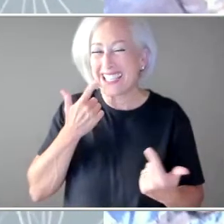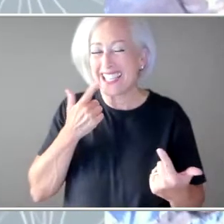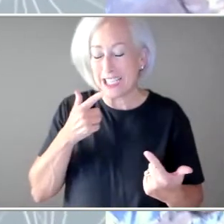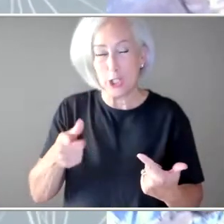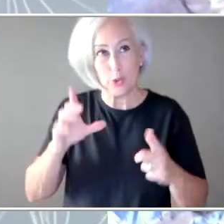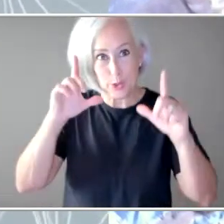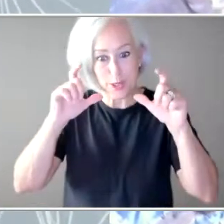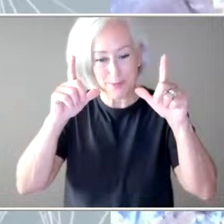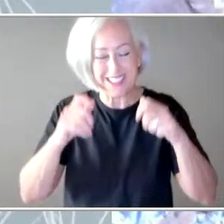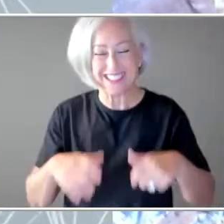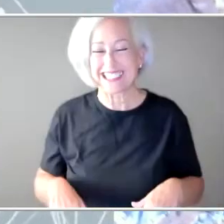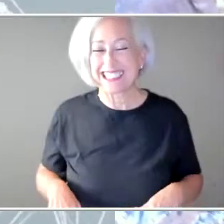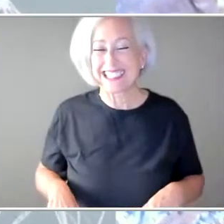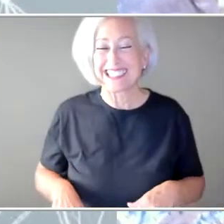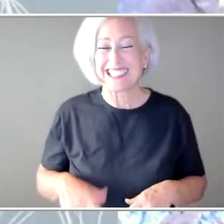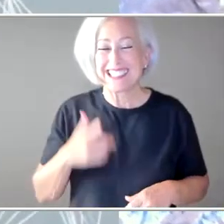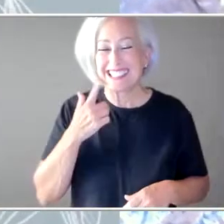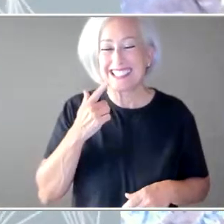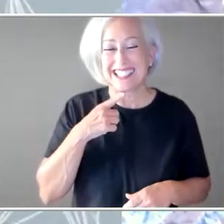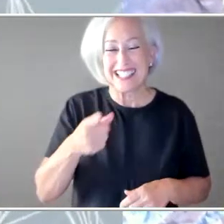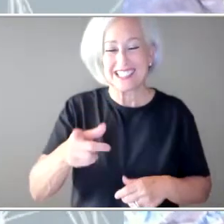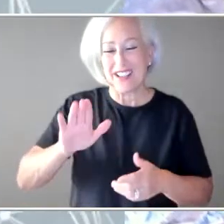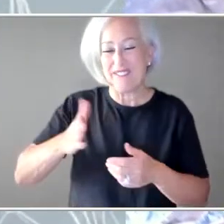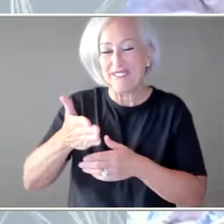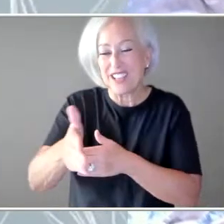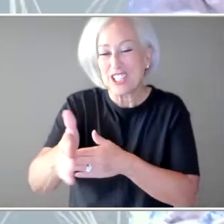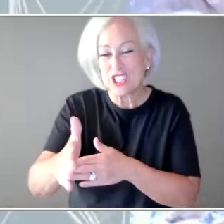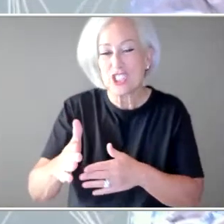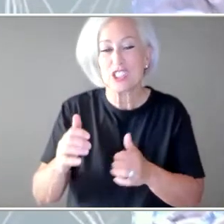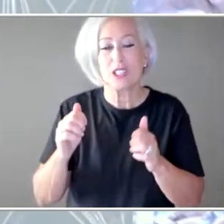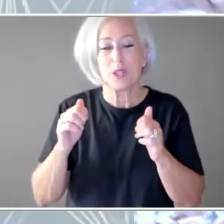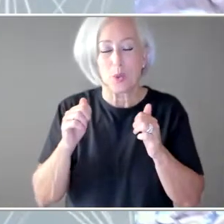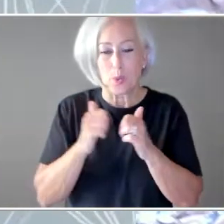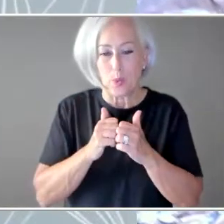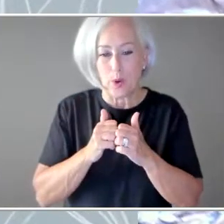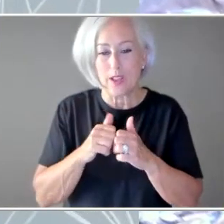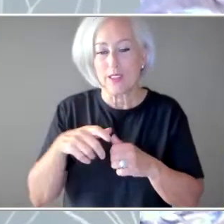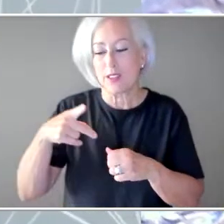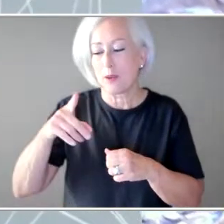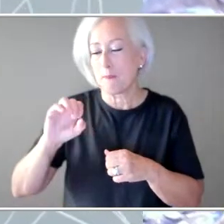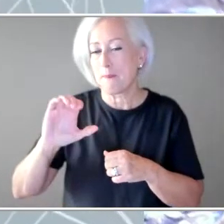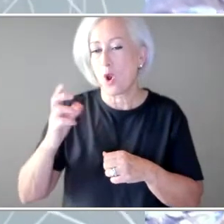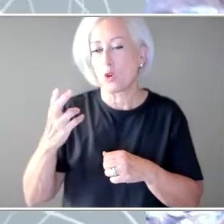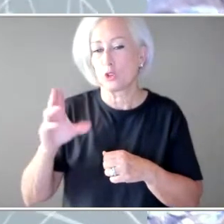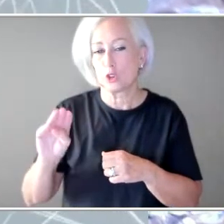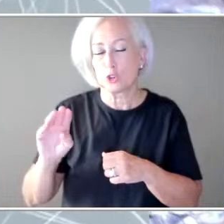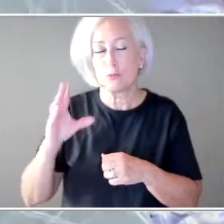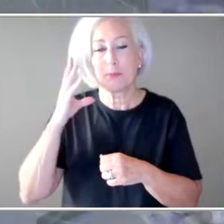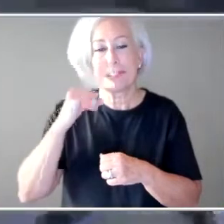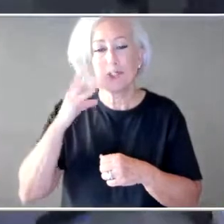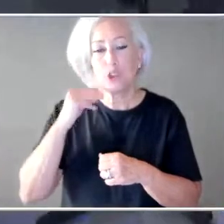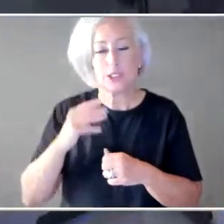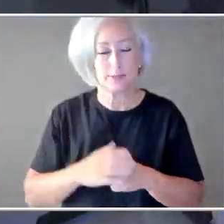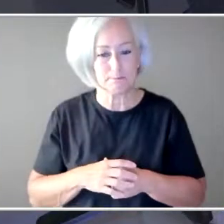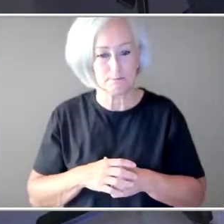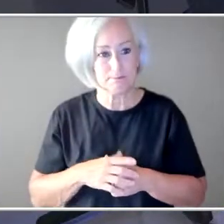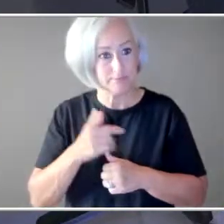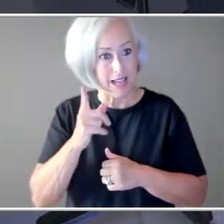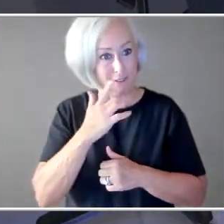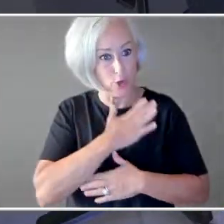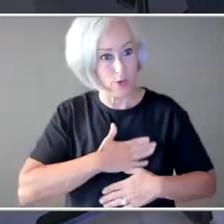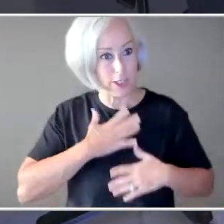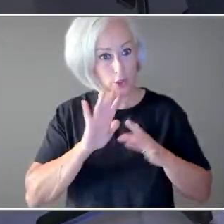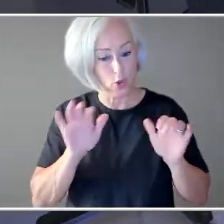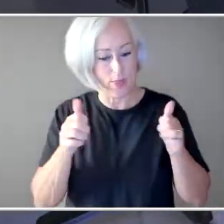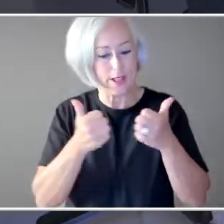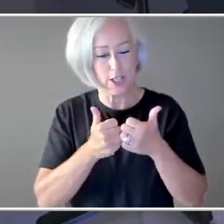looks. This is some fish and some poached peaches. Have you enjoyed the challenge of trying to make things